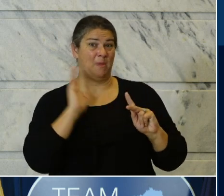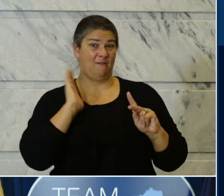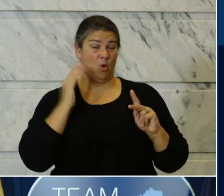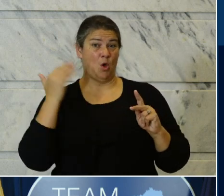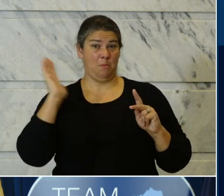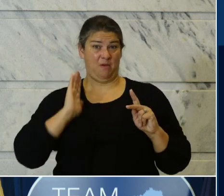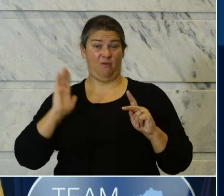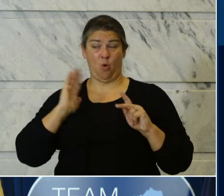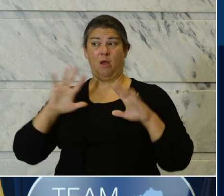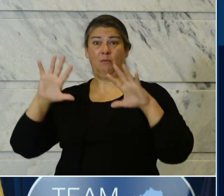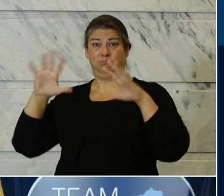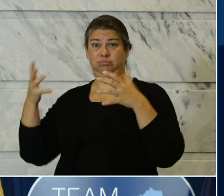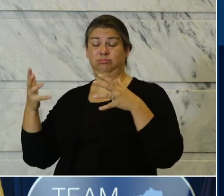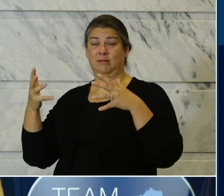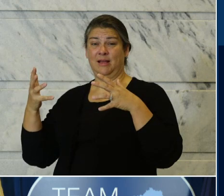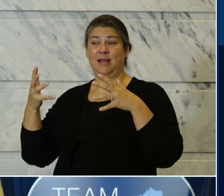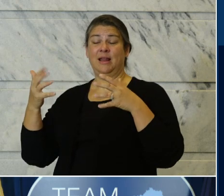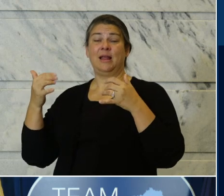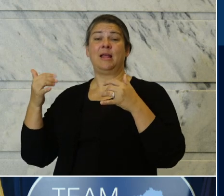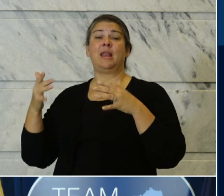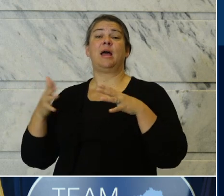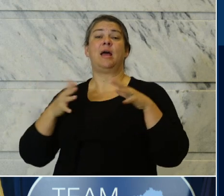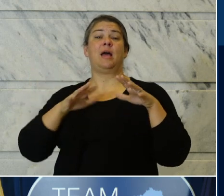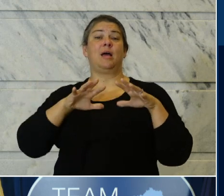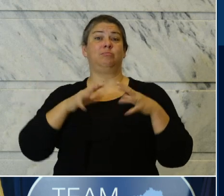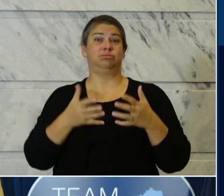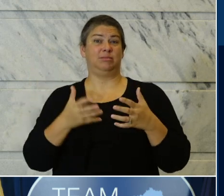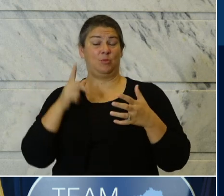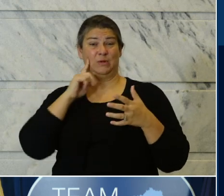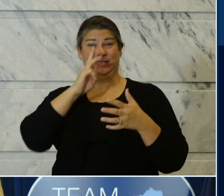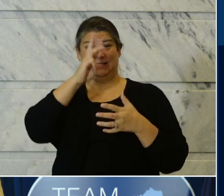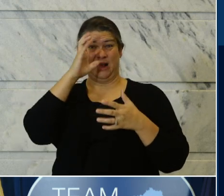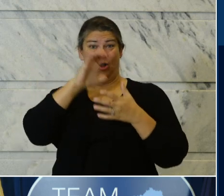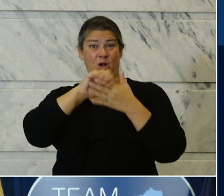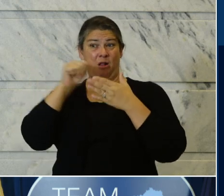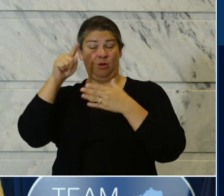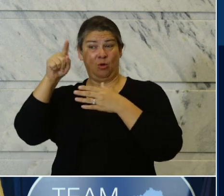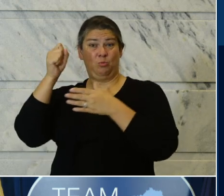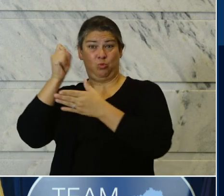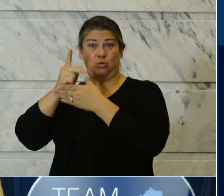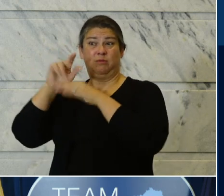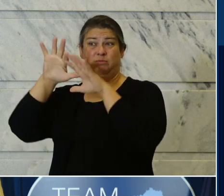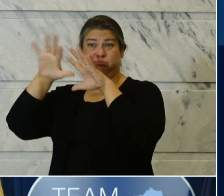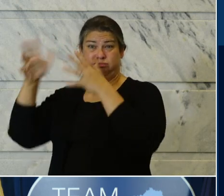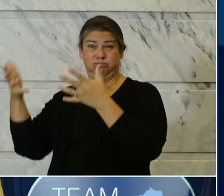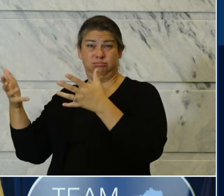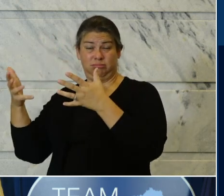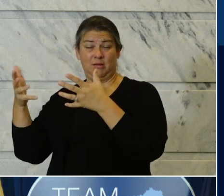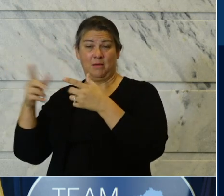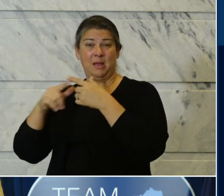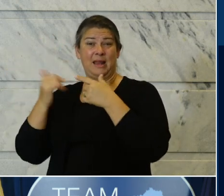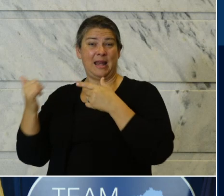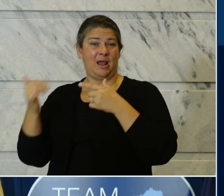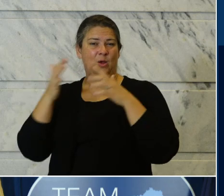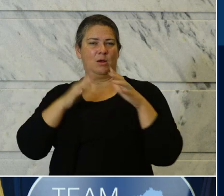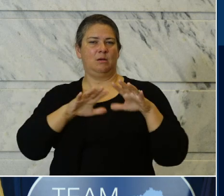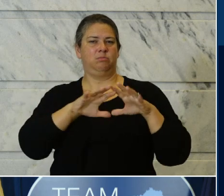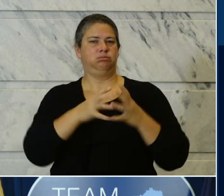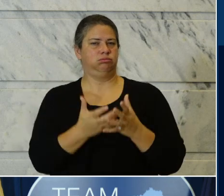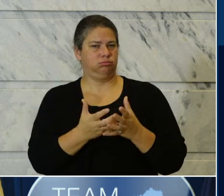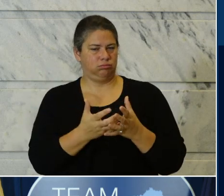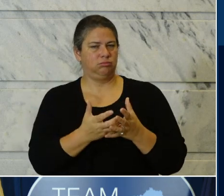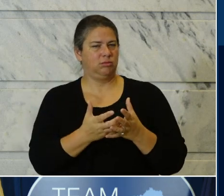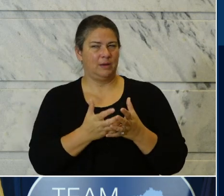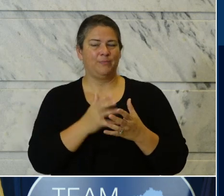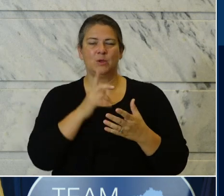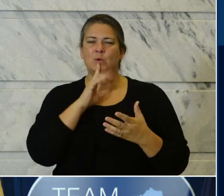that qualified for the $600 extra assistance earlier. I think that created some confusion. It is all a matter of